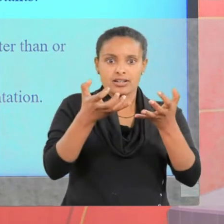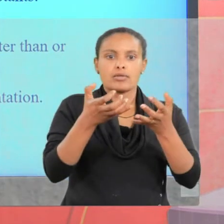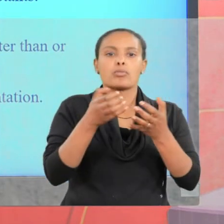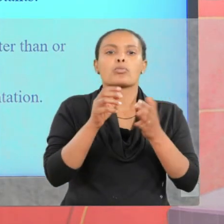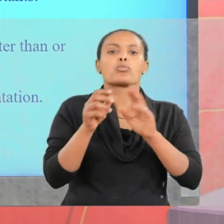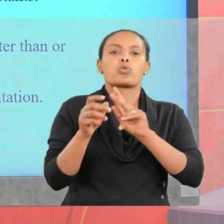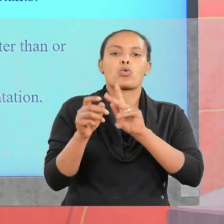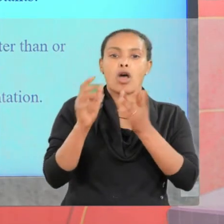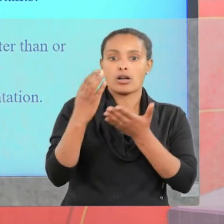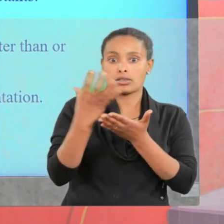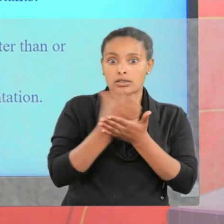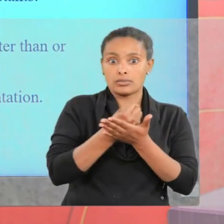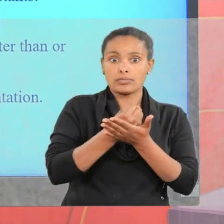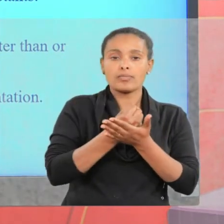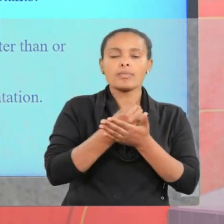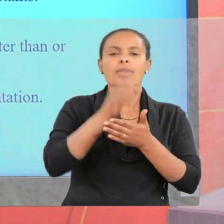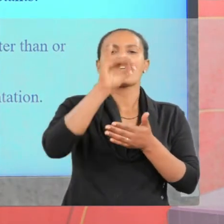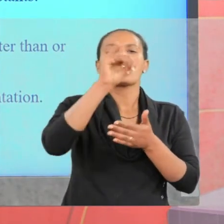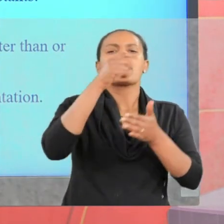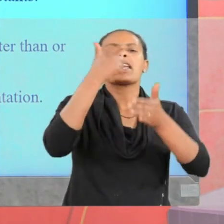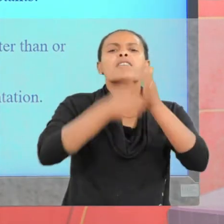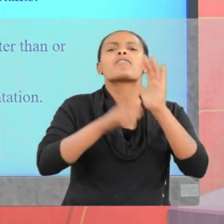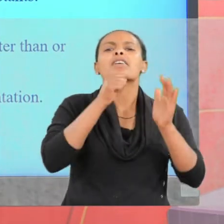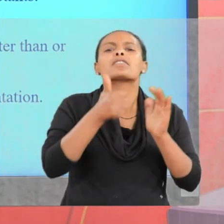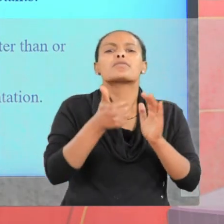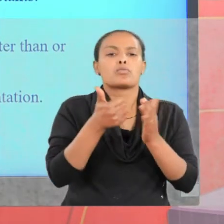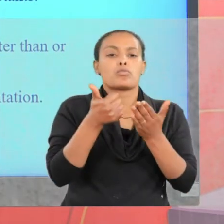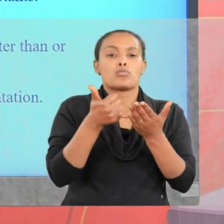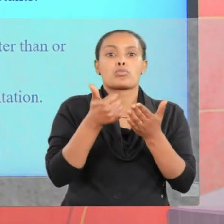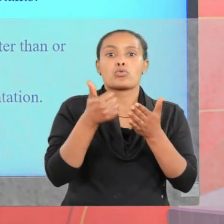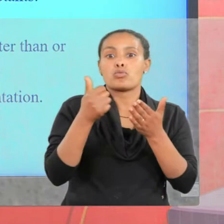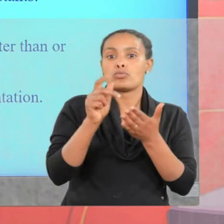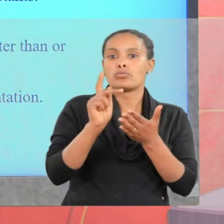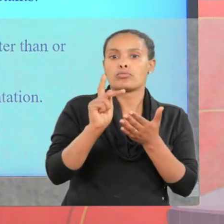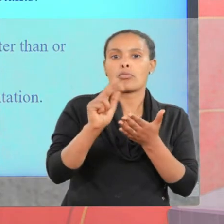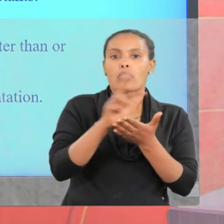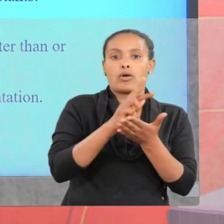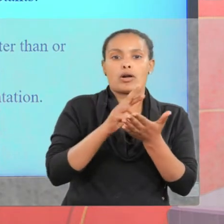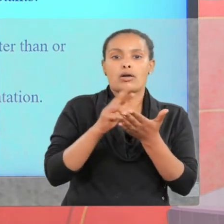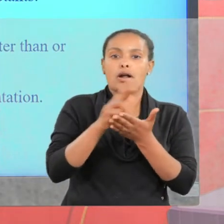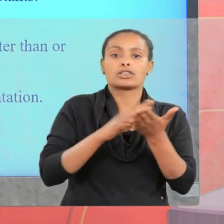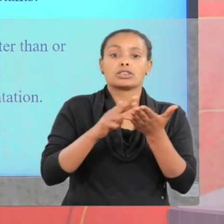other type of collision is ineffective collision which do not result in the formation of a reaction.